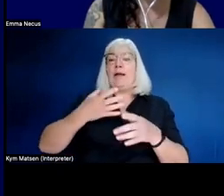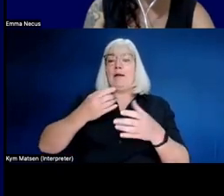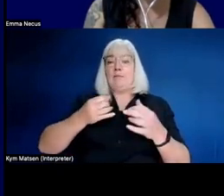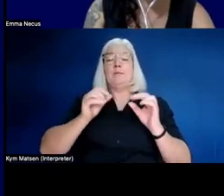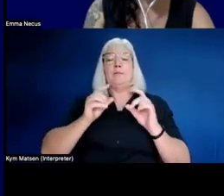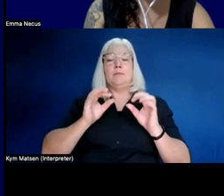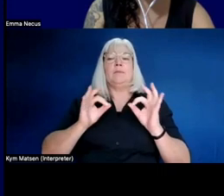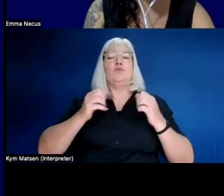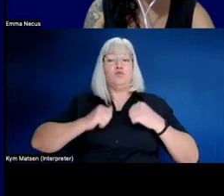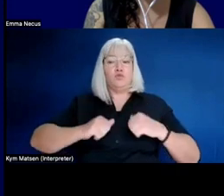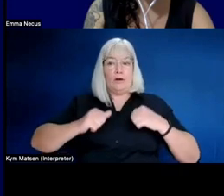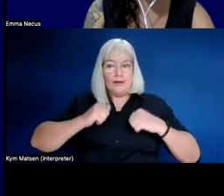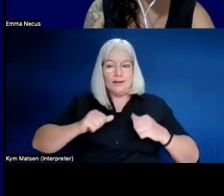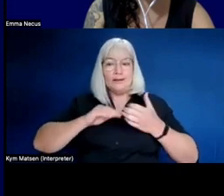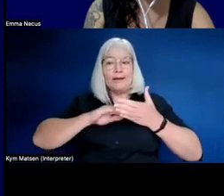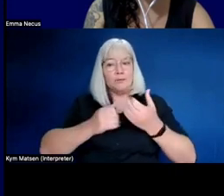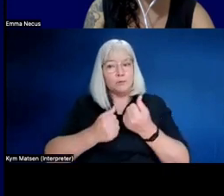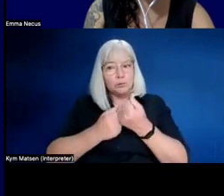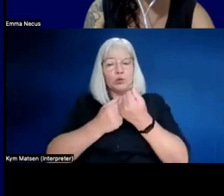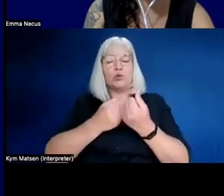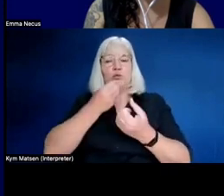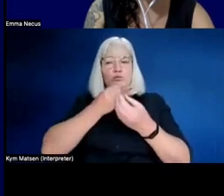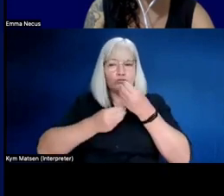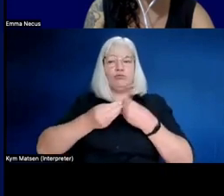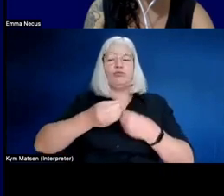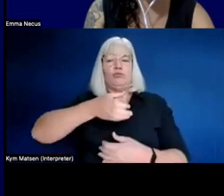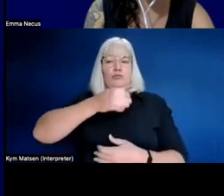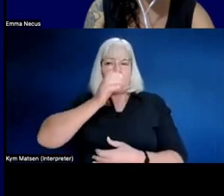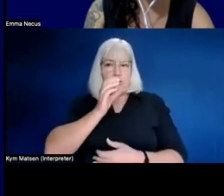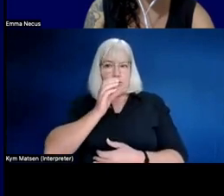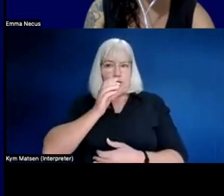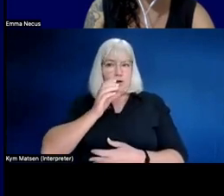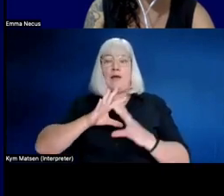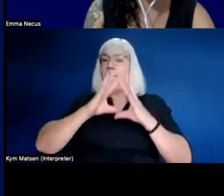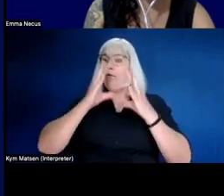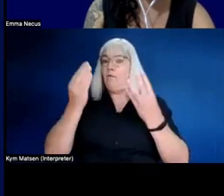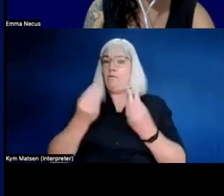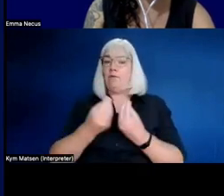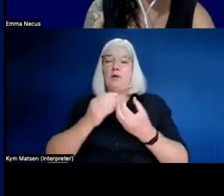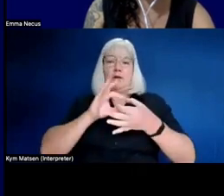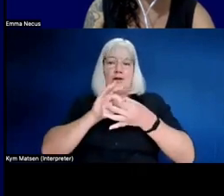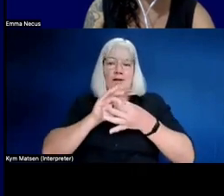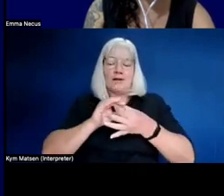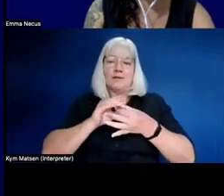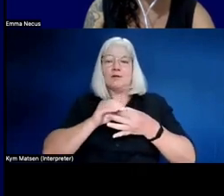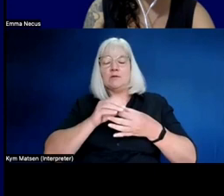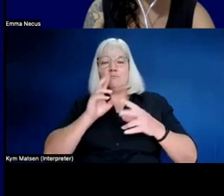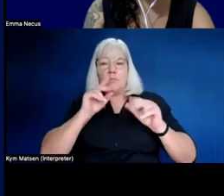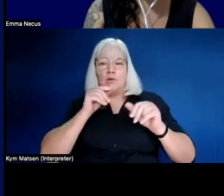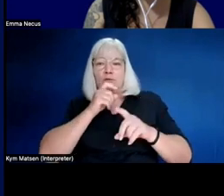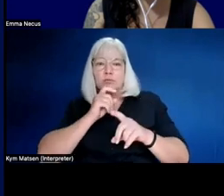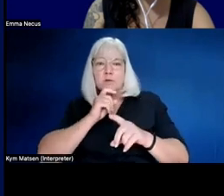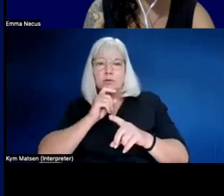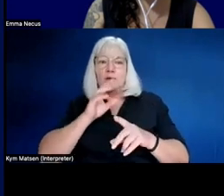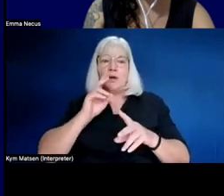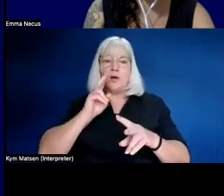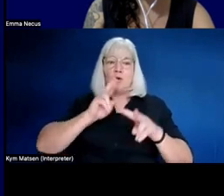all the aspects of eating and drinking and mealtime management. So this includes looking at the phases of eating and